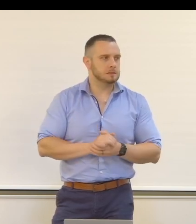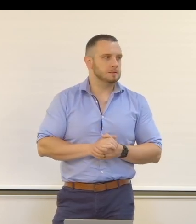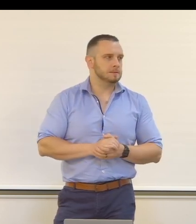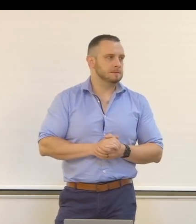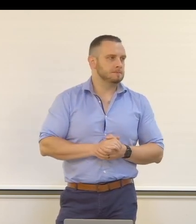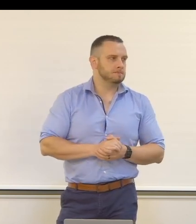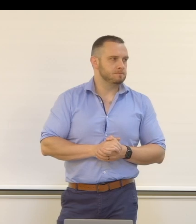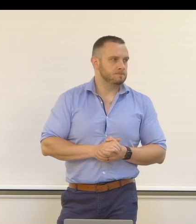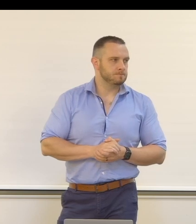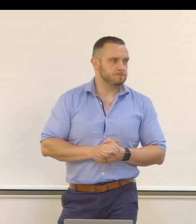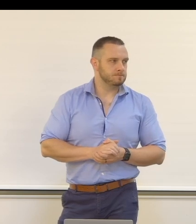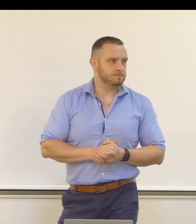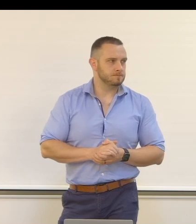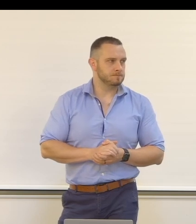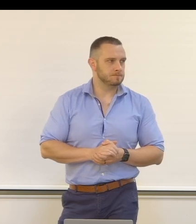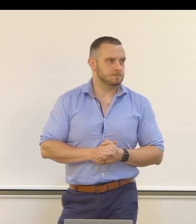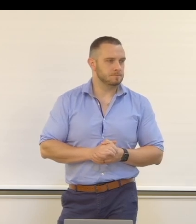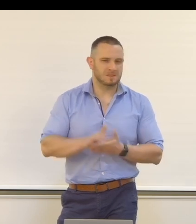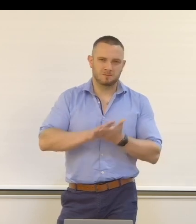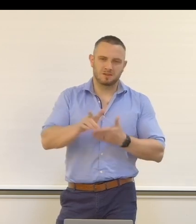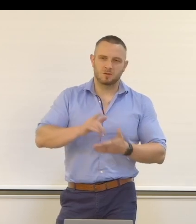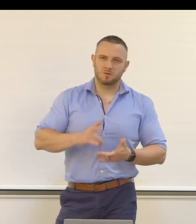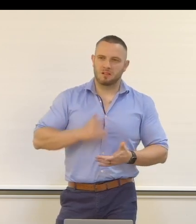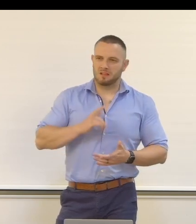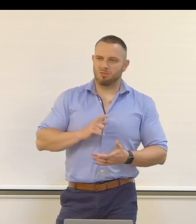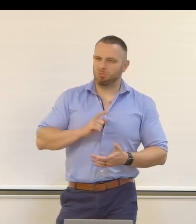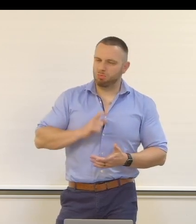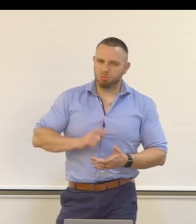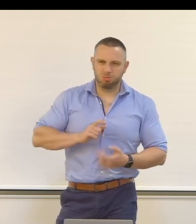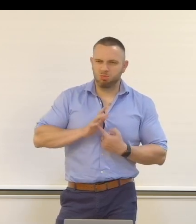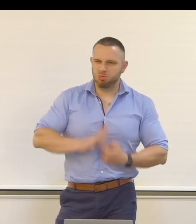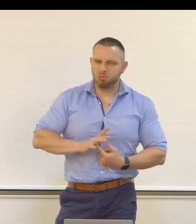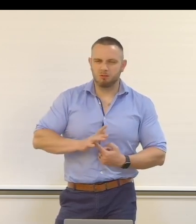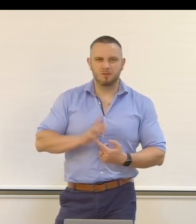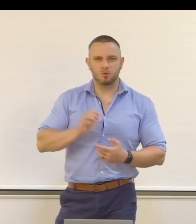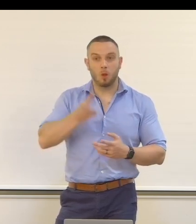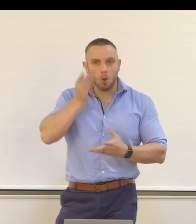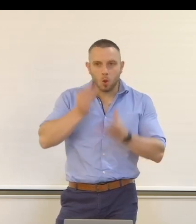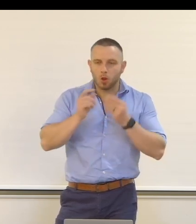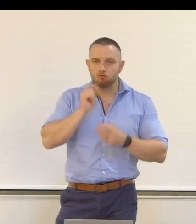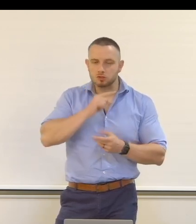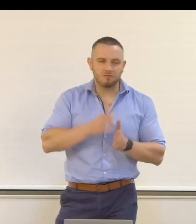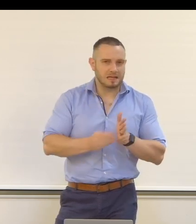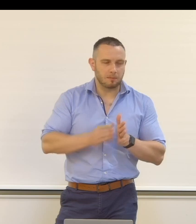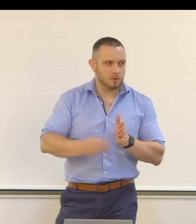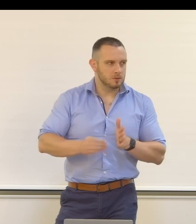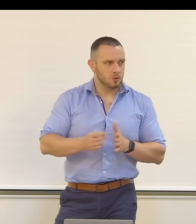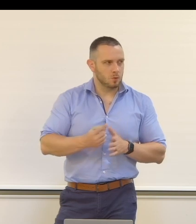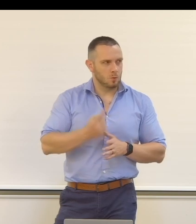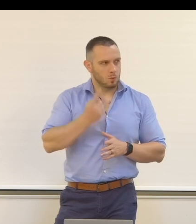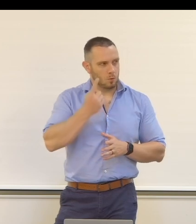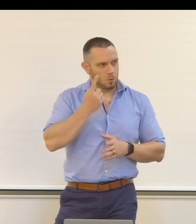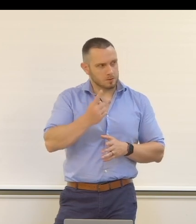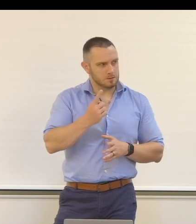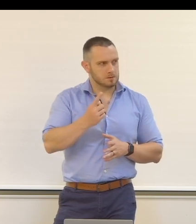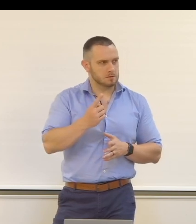also demotivated you a bit to learn Russian or whatever you have planned for yourself. Mm-hmm. So I have one